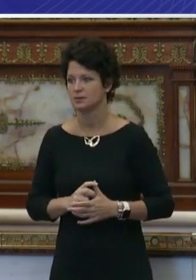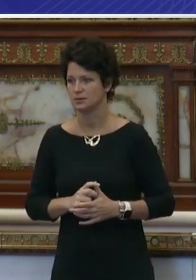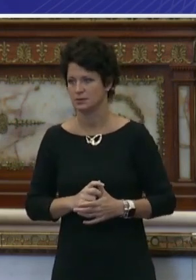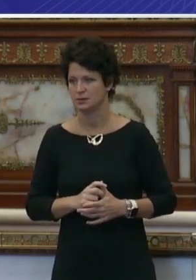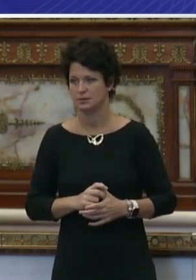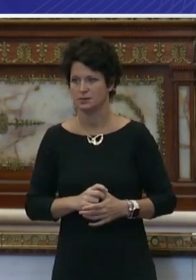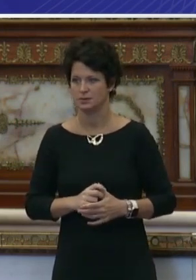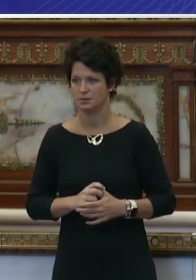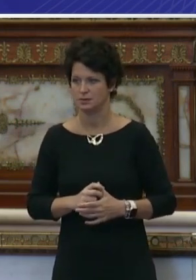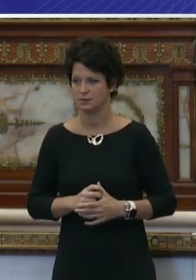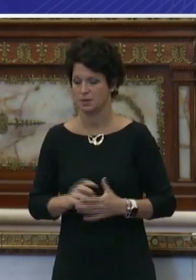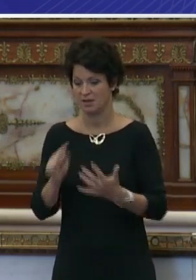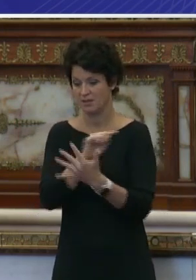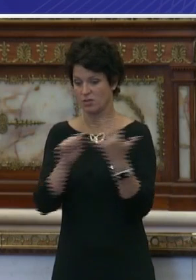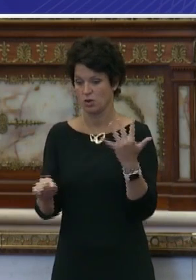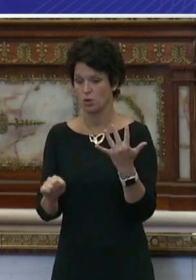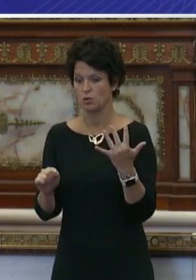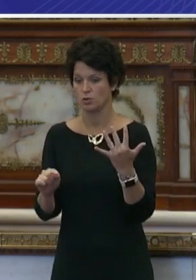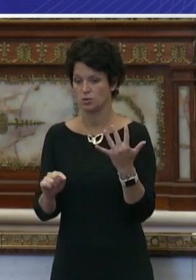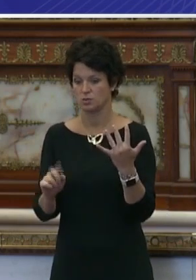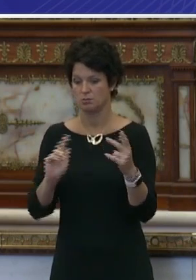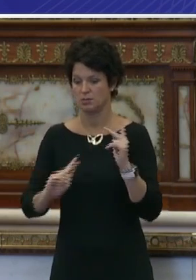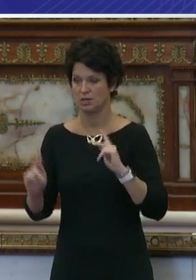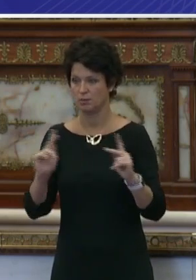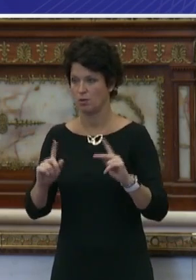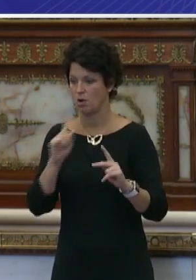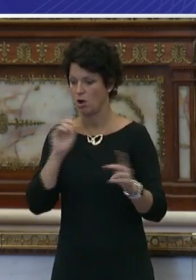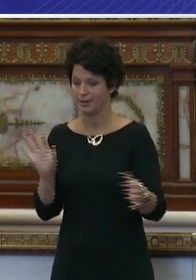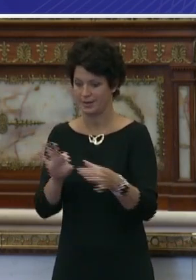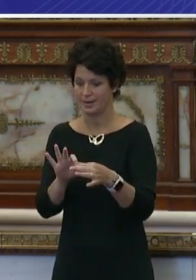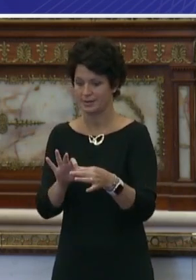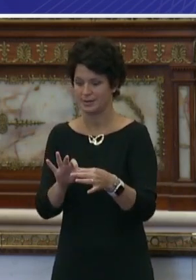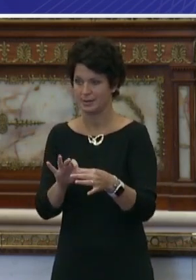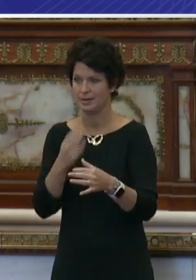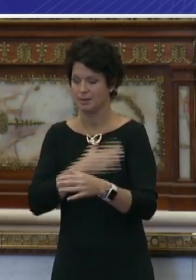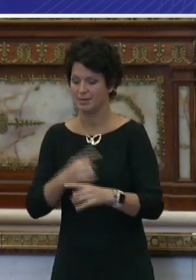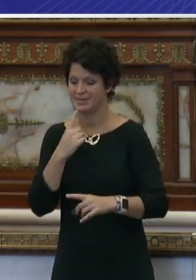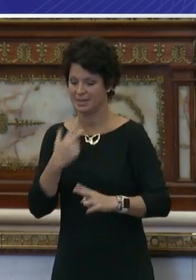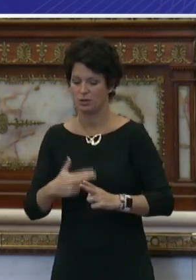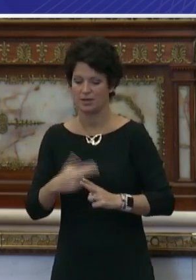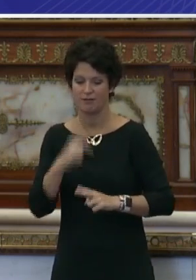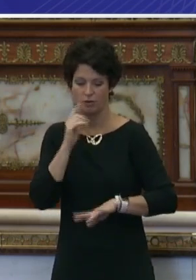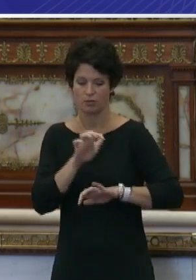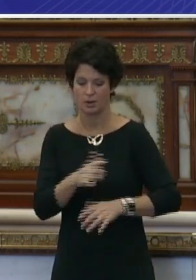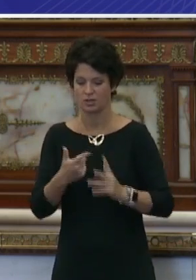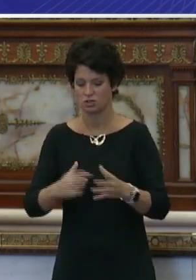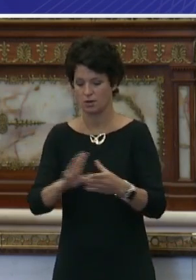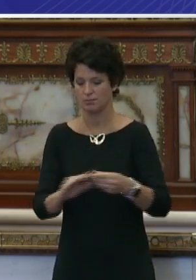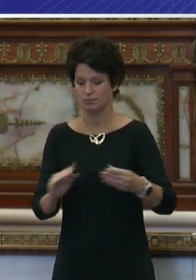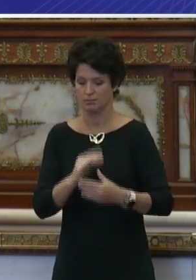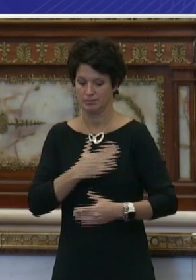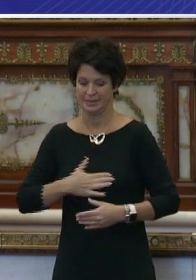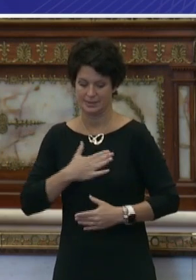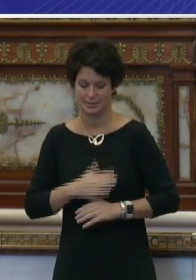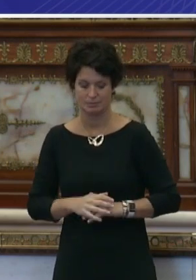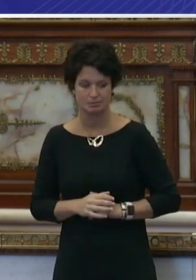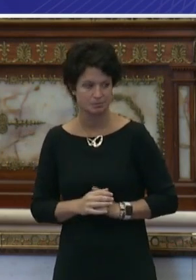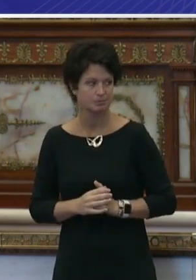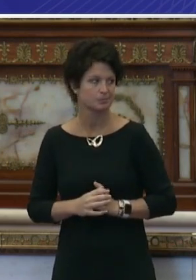And if those folks are online, if someone would state their name for the record to begin their testimony from that